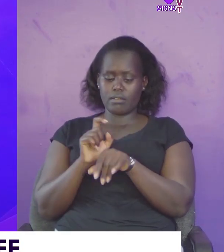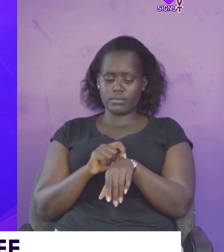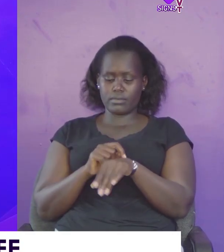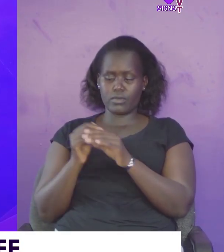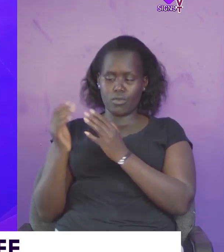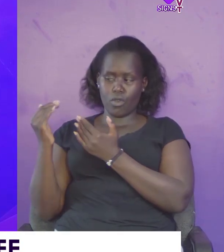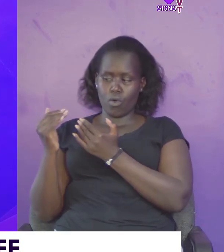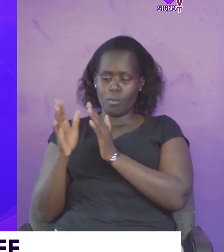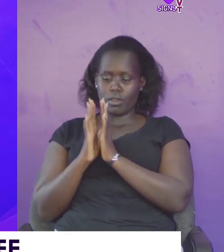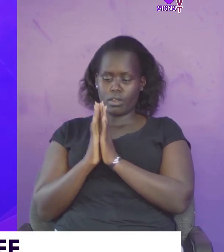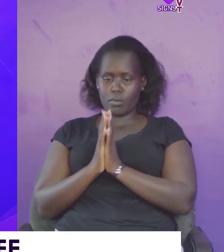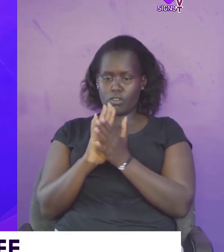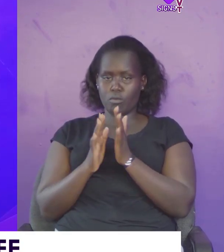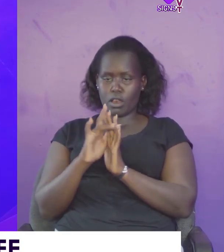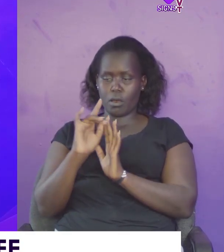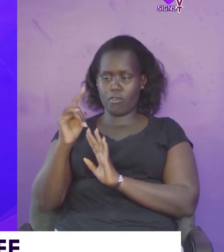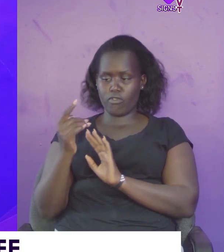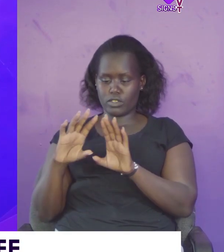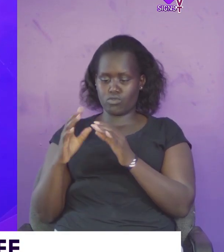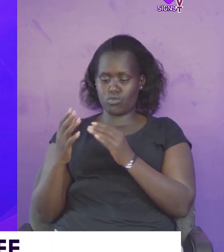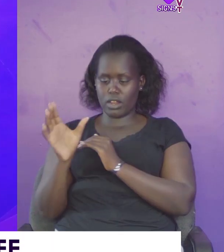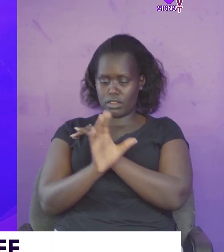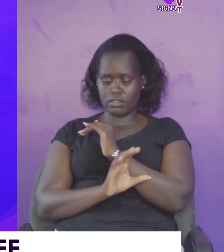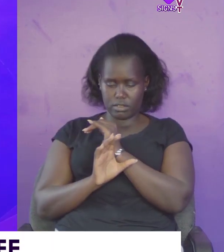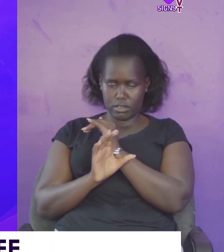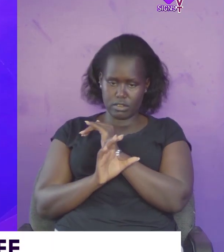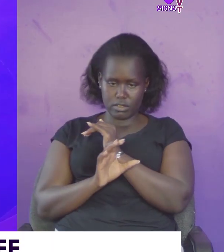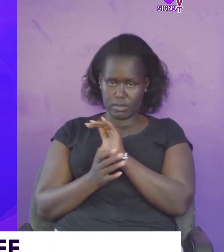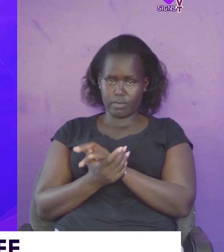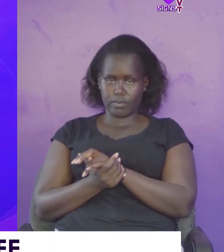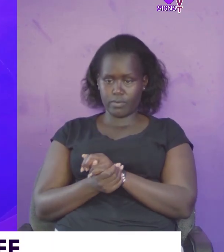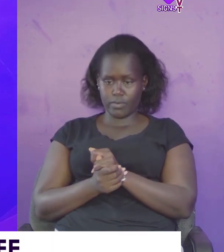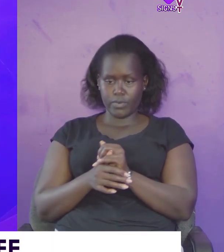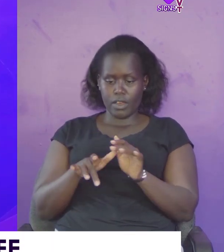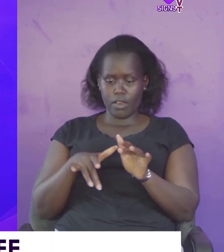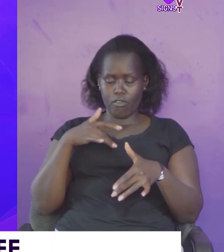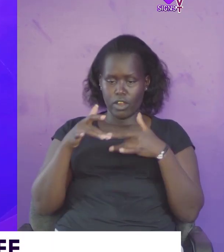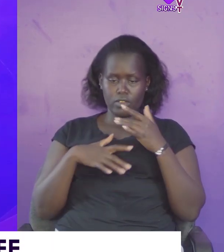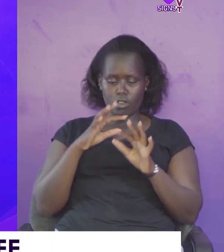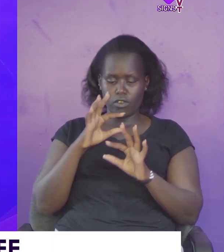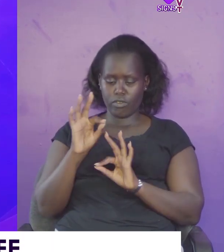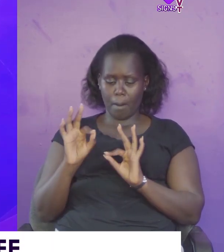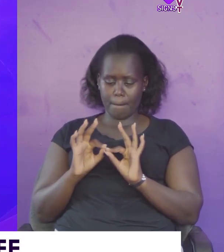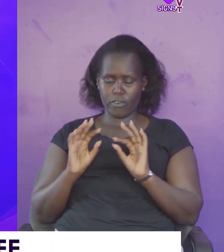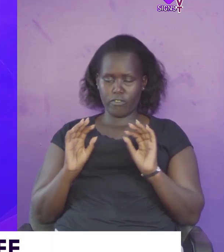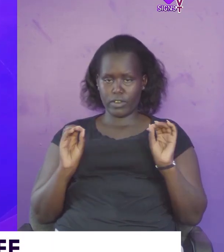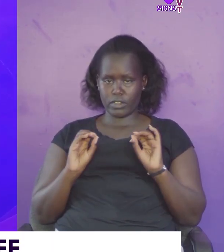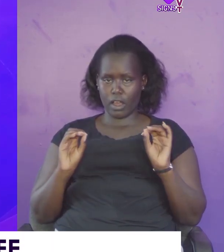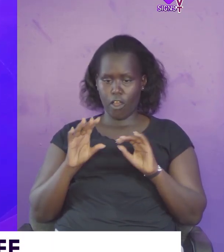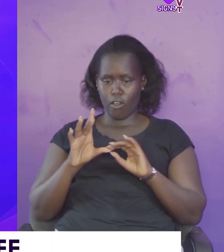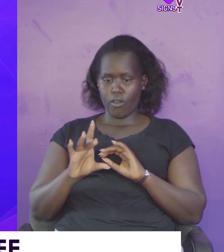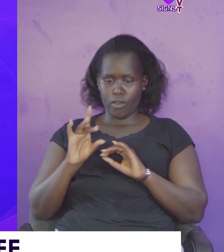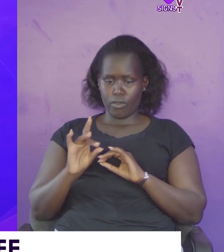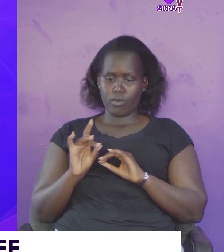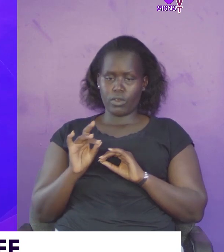and pray to be a first world country, feelings of imperfections. You find young people feeling